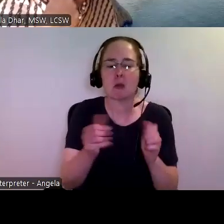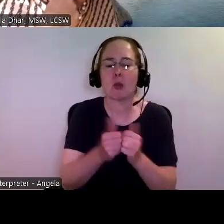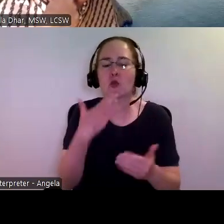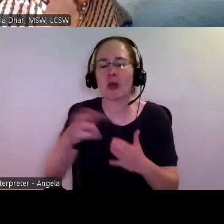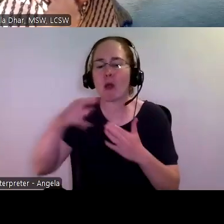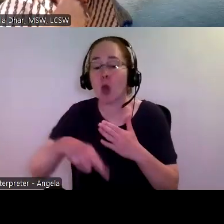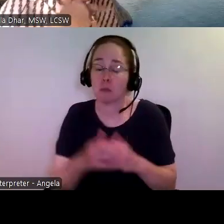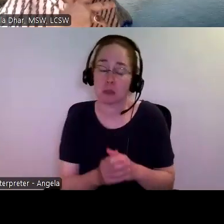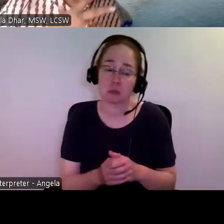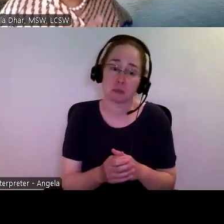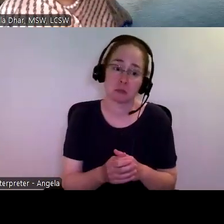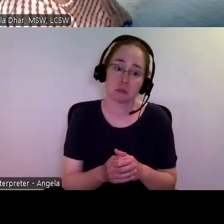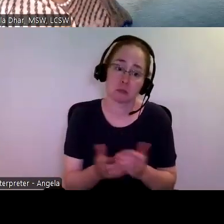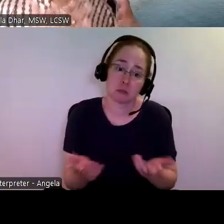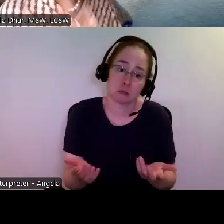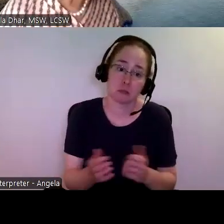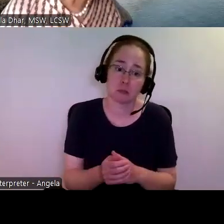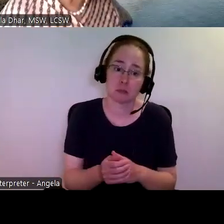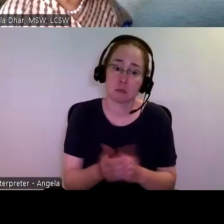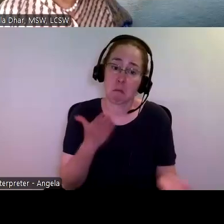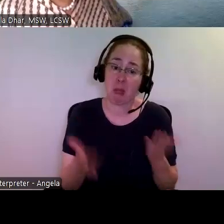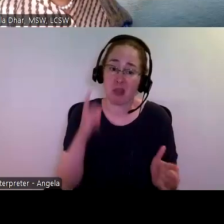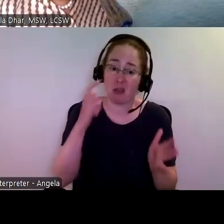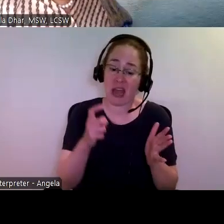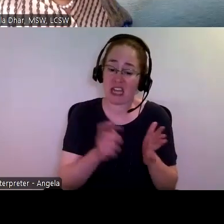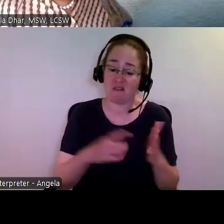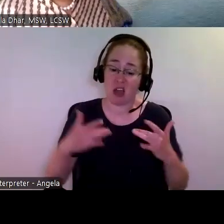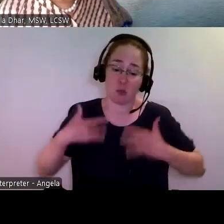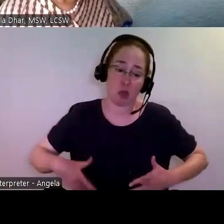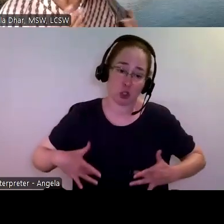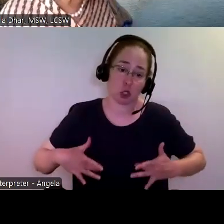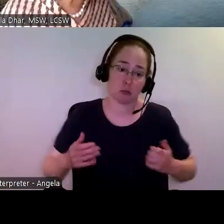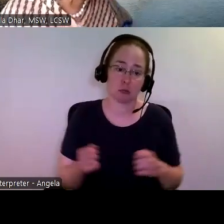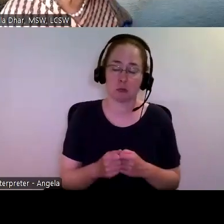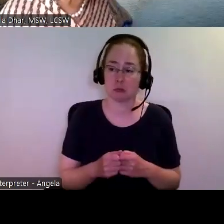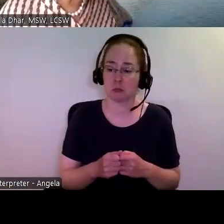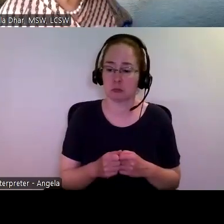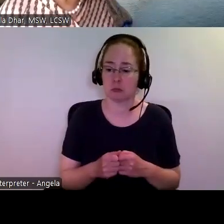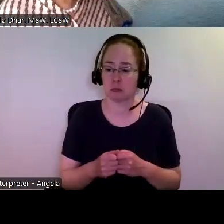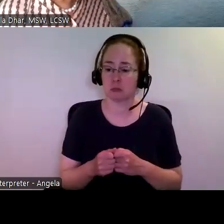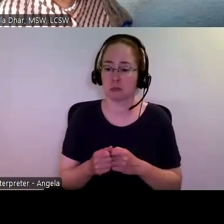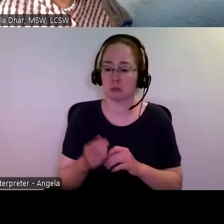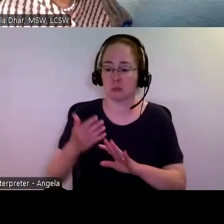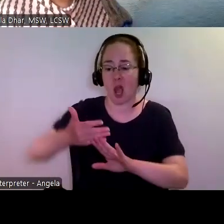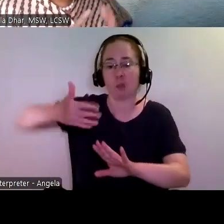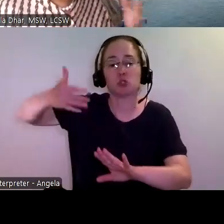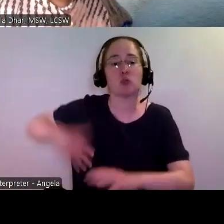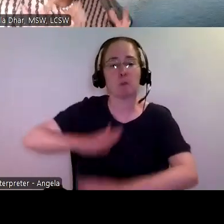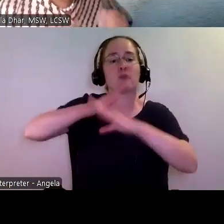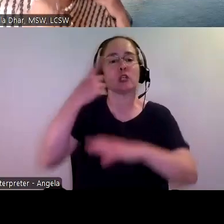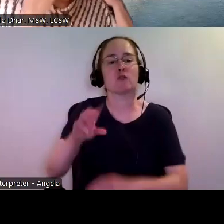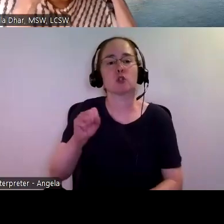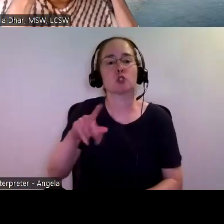that, that identifying depression, doing upstream prevention on suicide